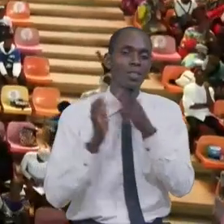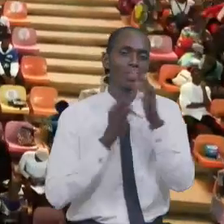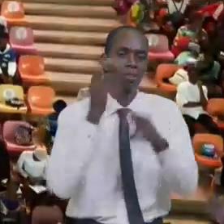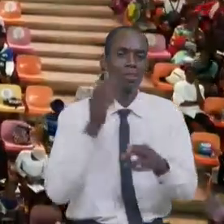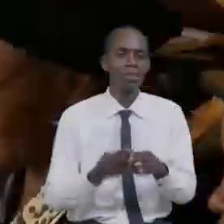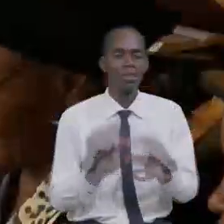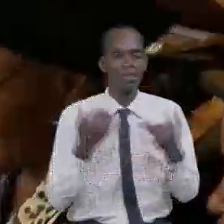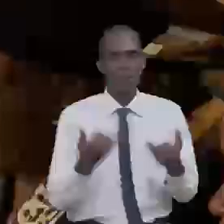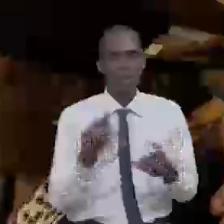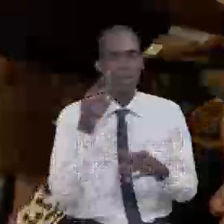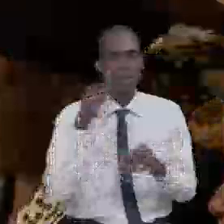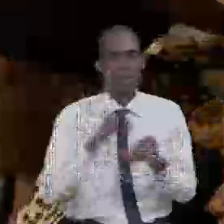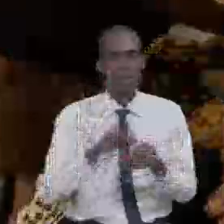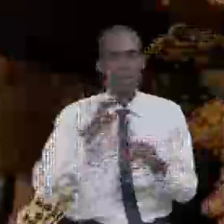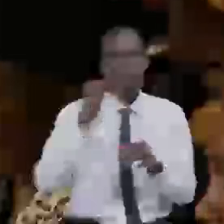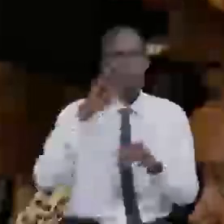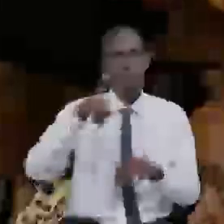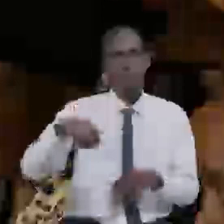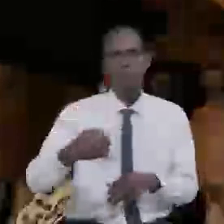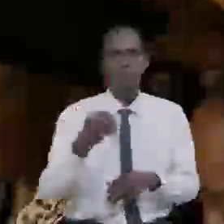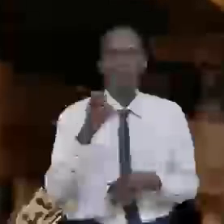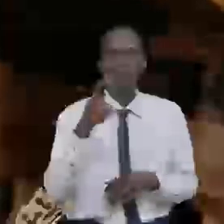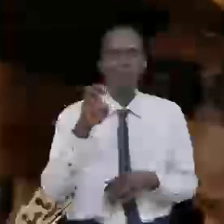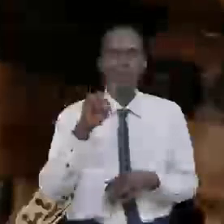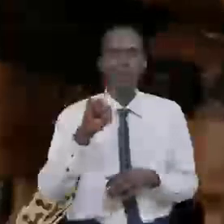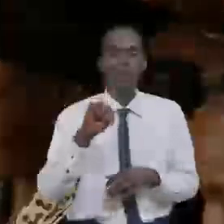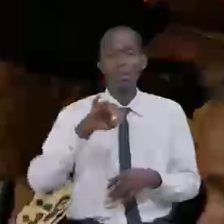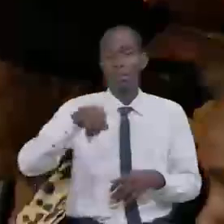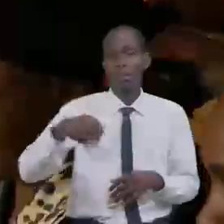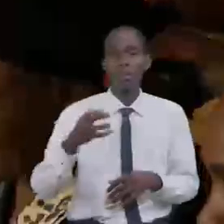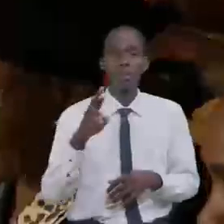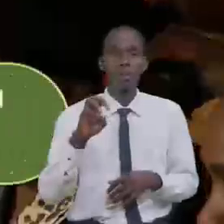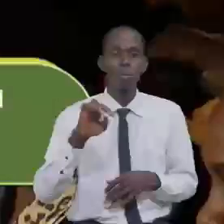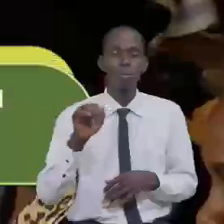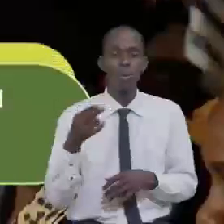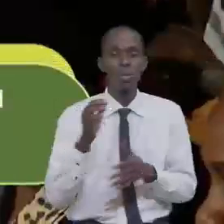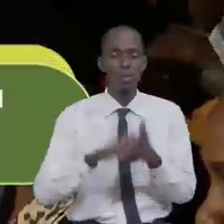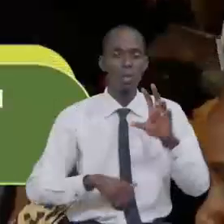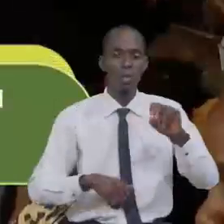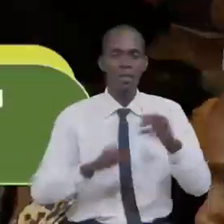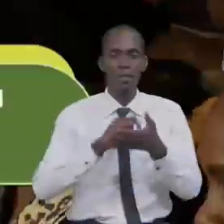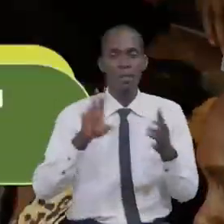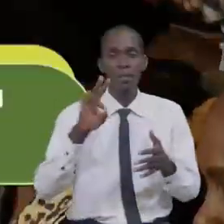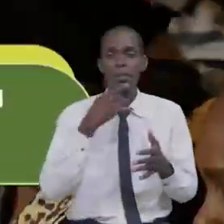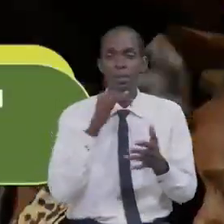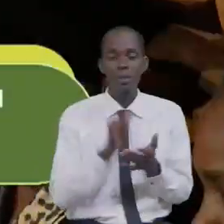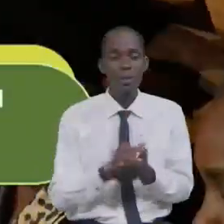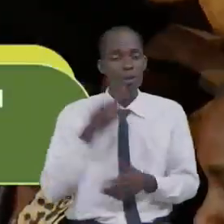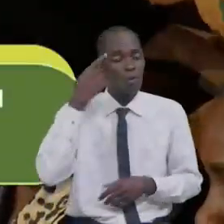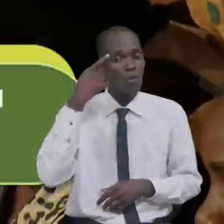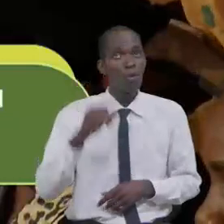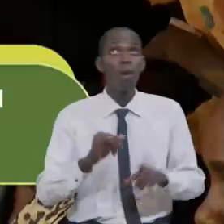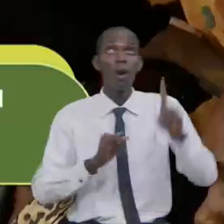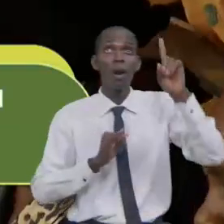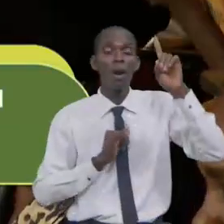Jeremiah chapter 30, and I'm reading from verse 17. It says, "For I will restore health